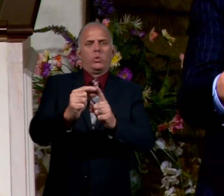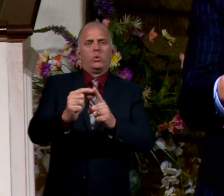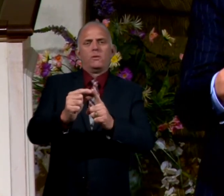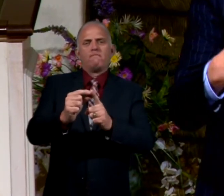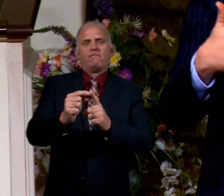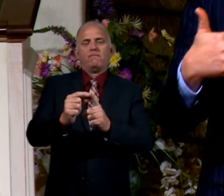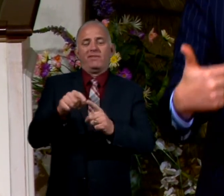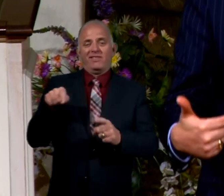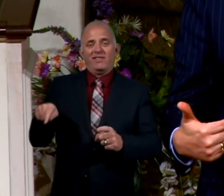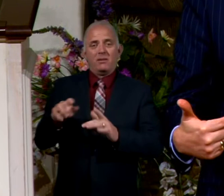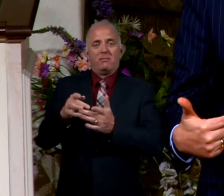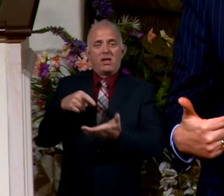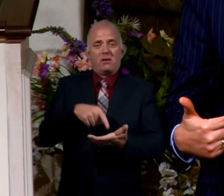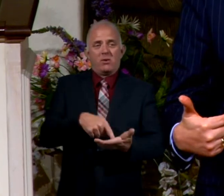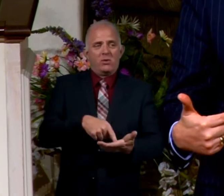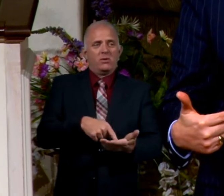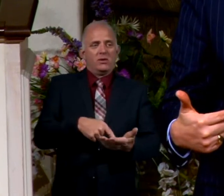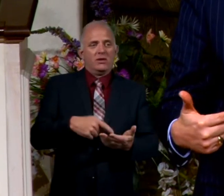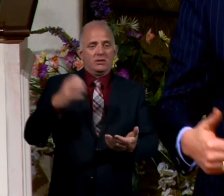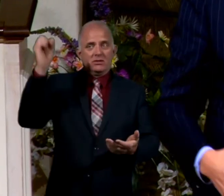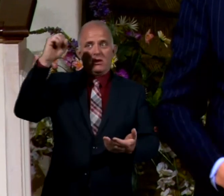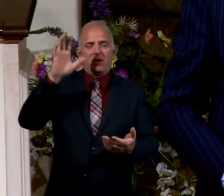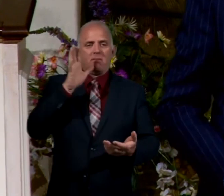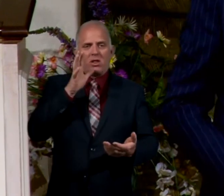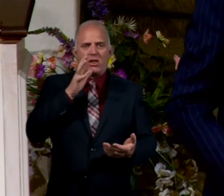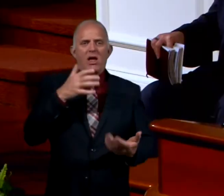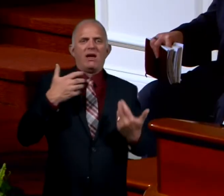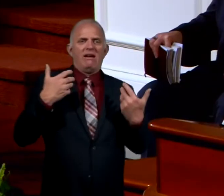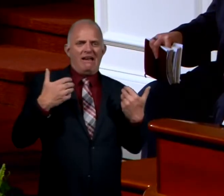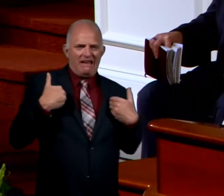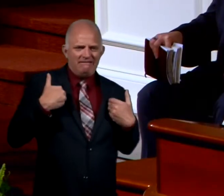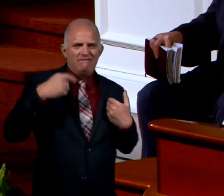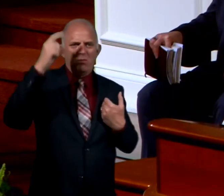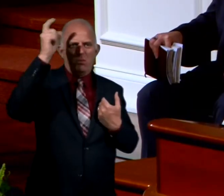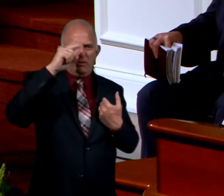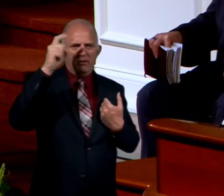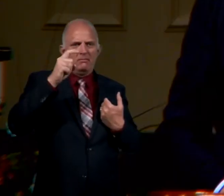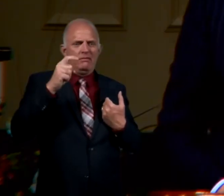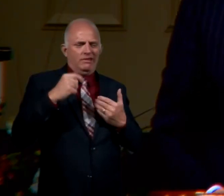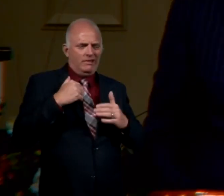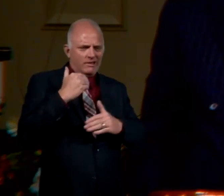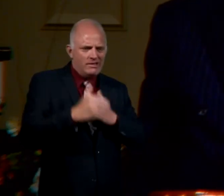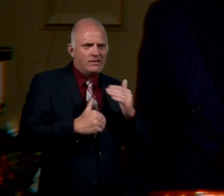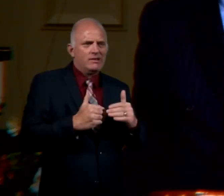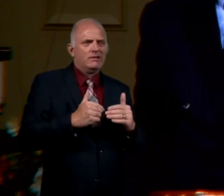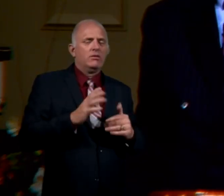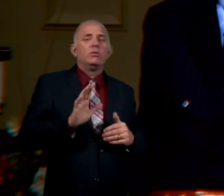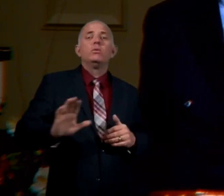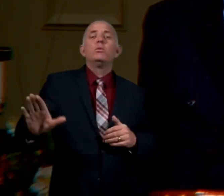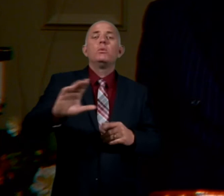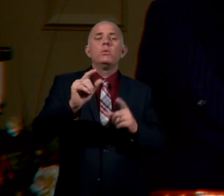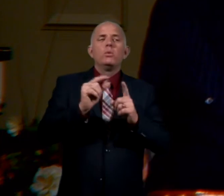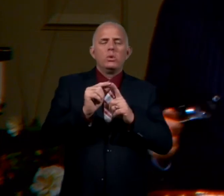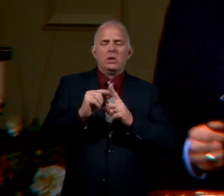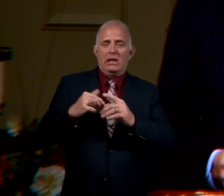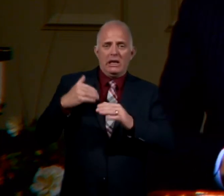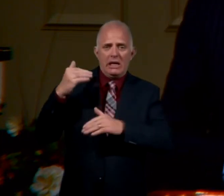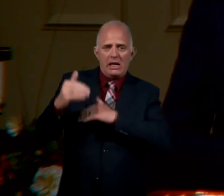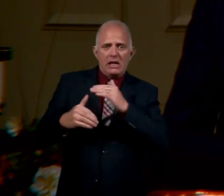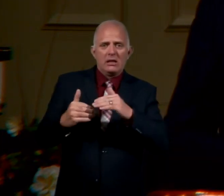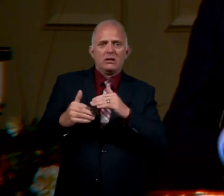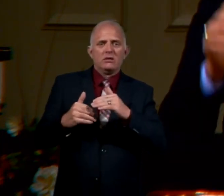of wisdom and of kindness. Are the words you speak, girls, are they kind? Are they